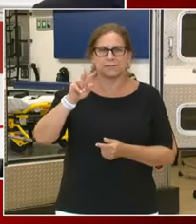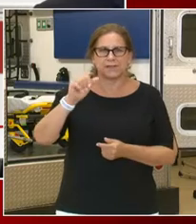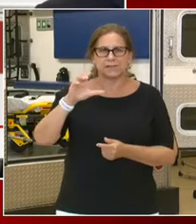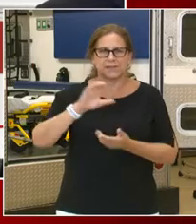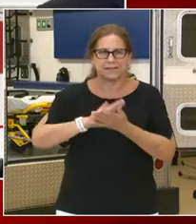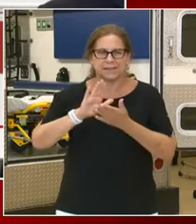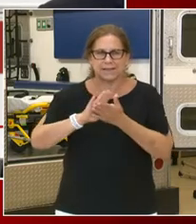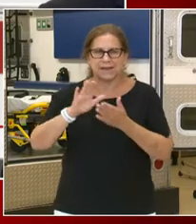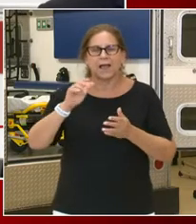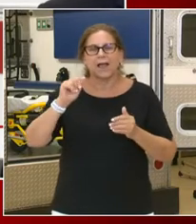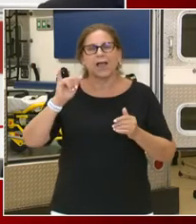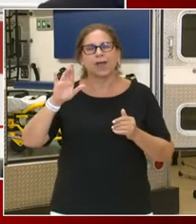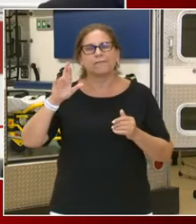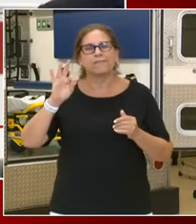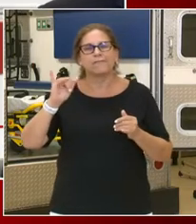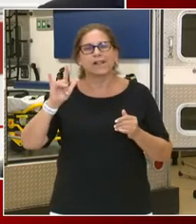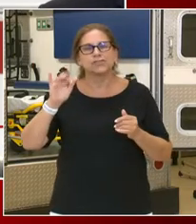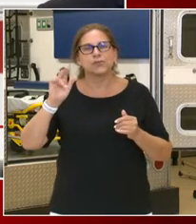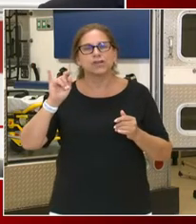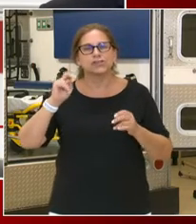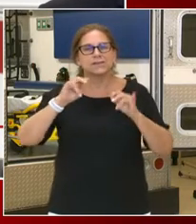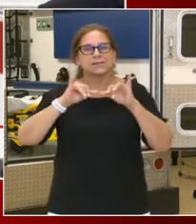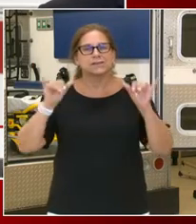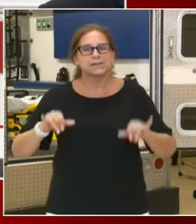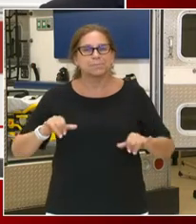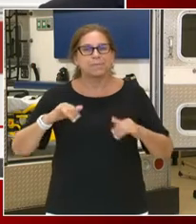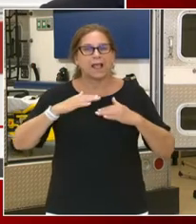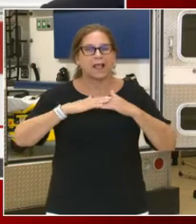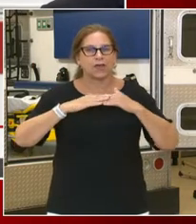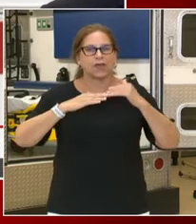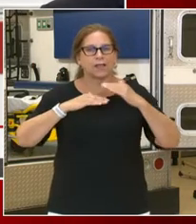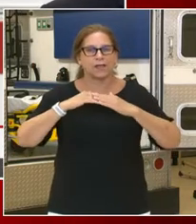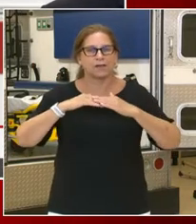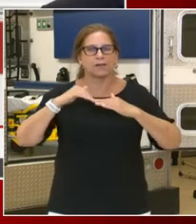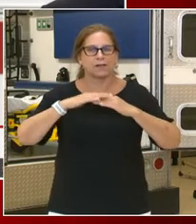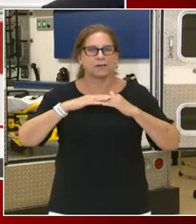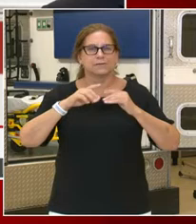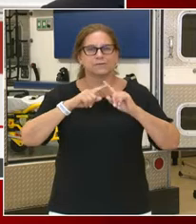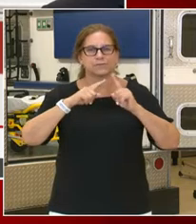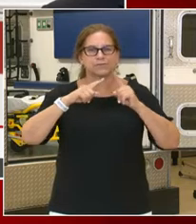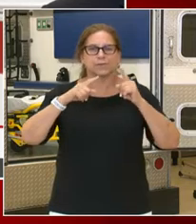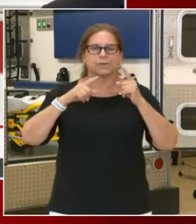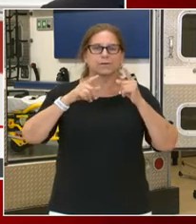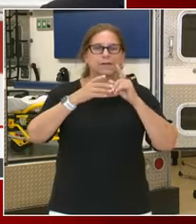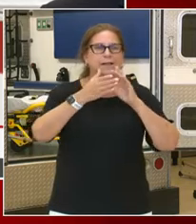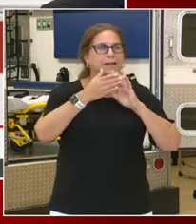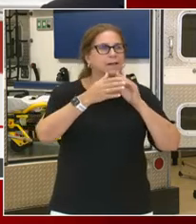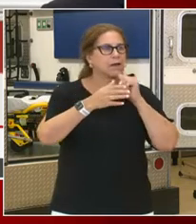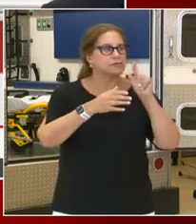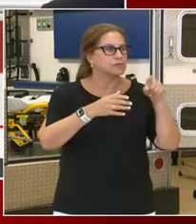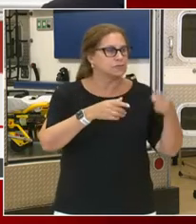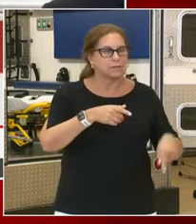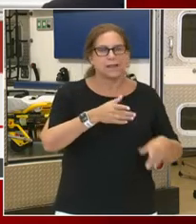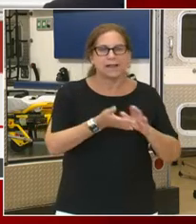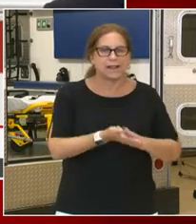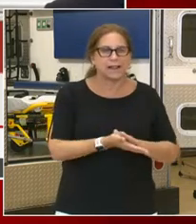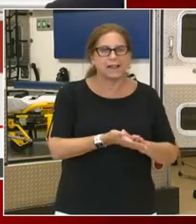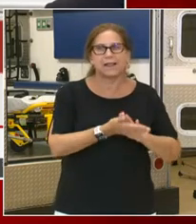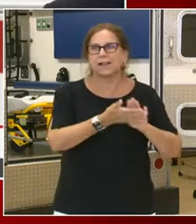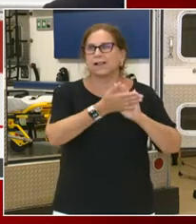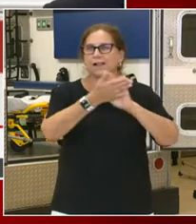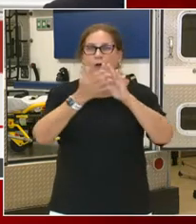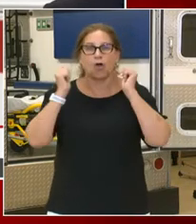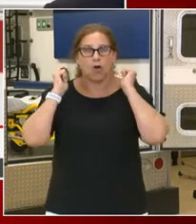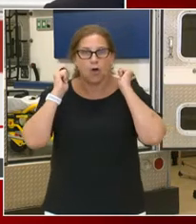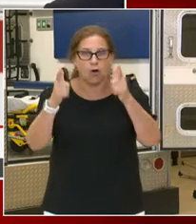is we've applied a layered approach. What that means is there's no particular one strategy that we think is superior to the other, but a multitude